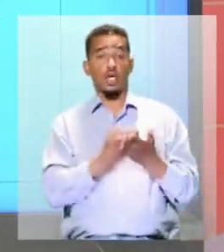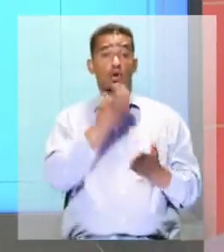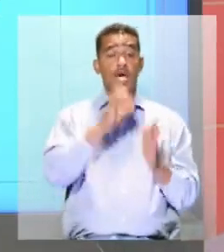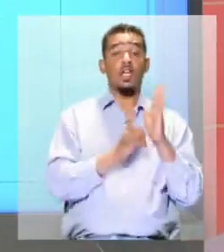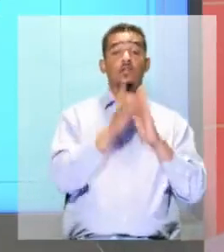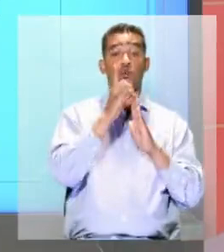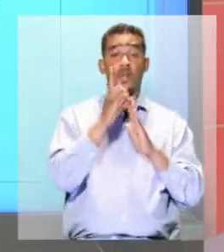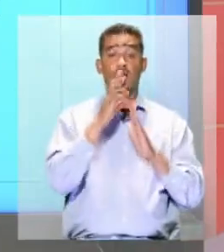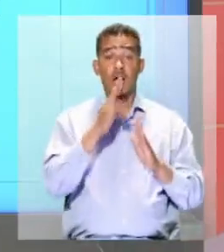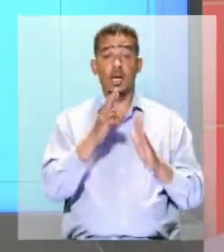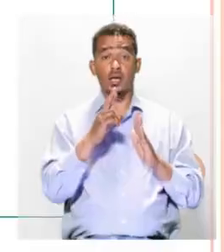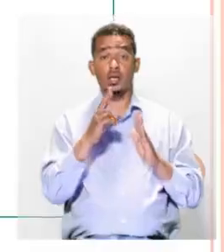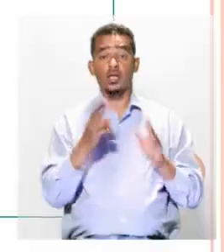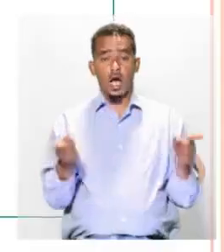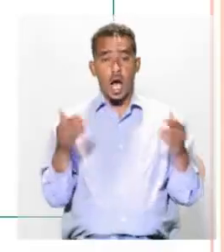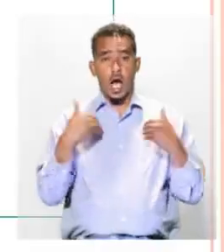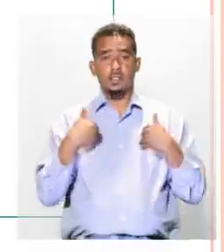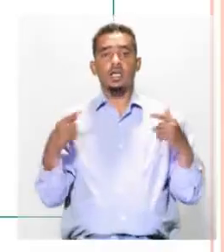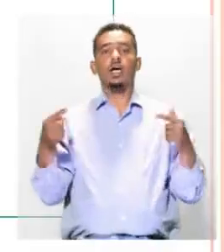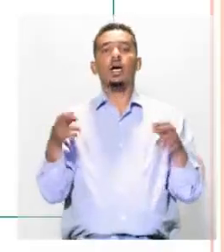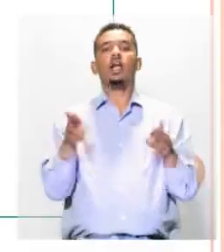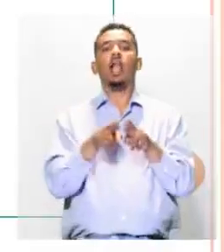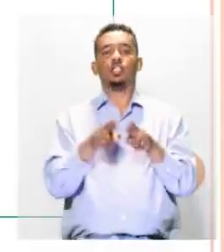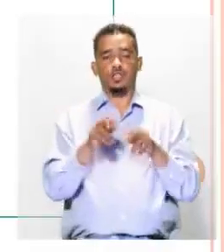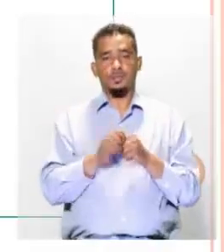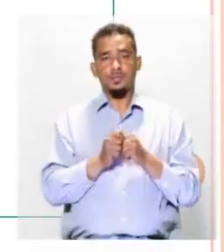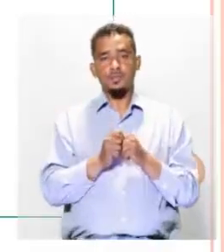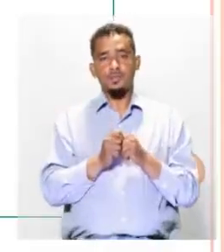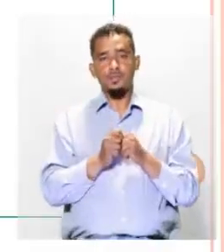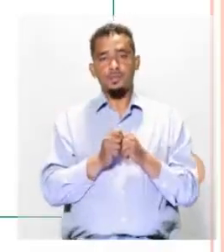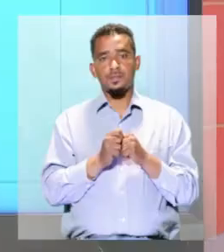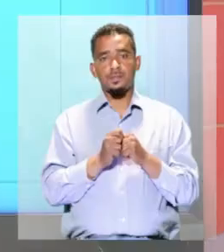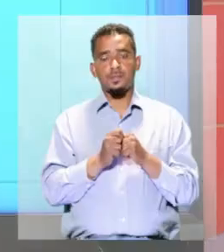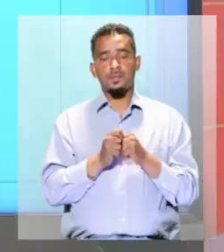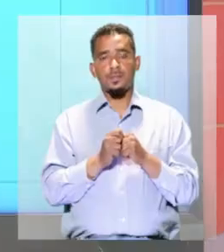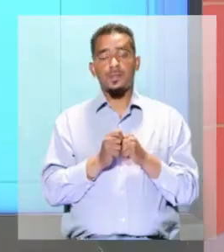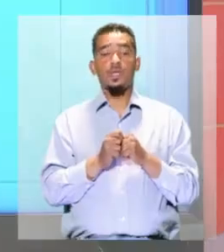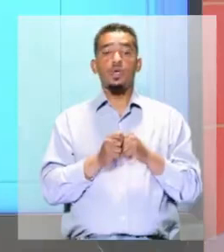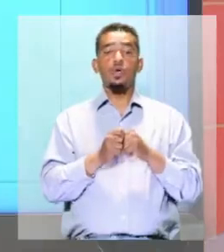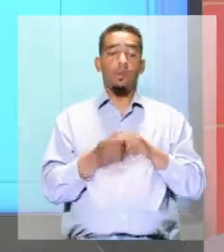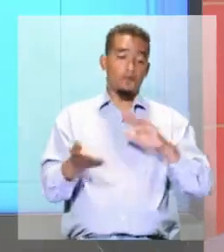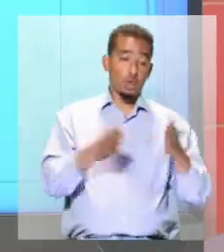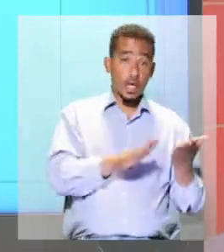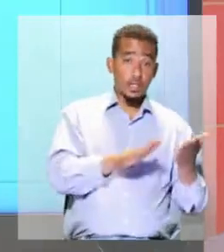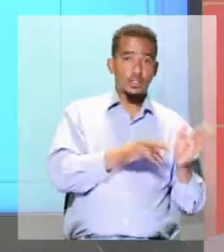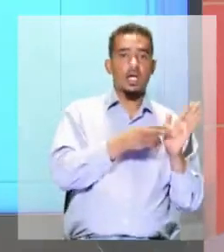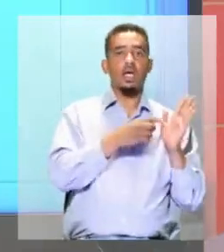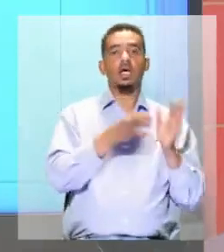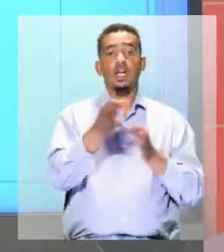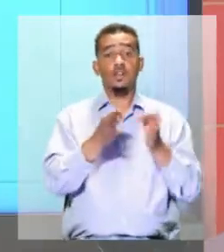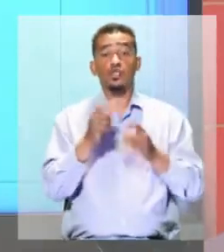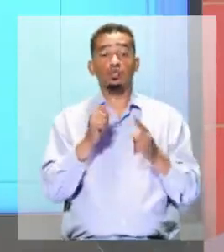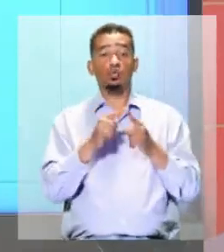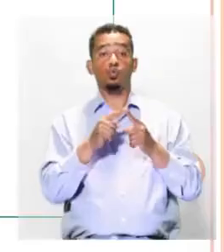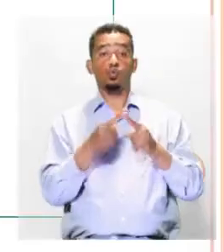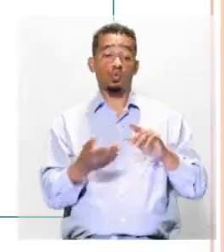development has inversely a relationship. Okay, mortality refers to the occurrence